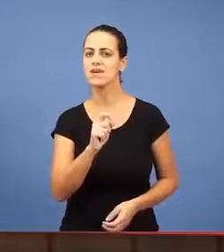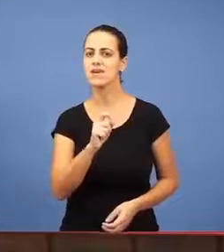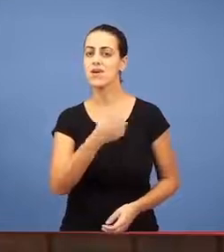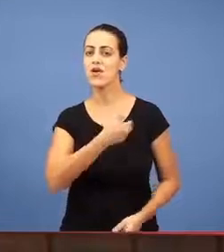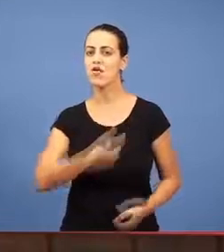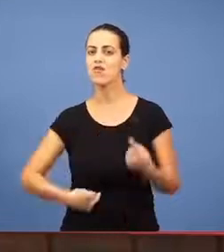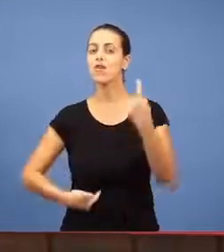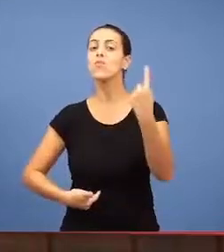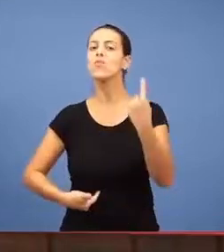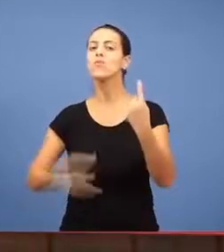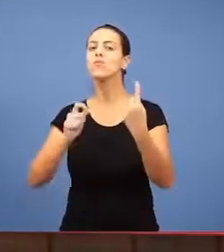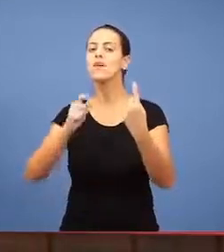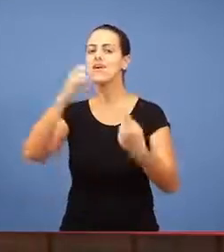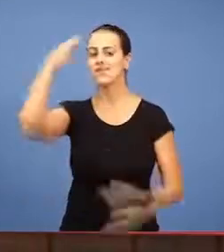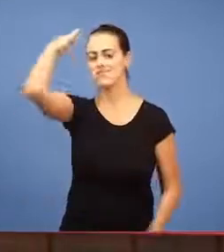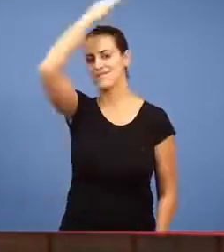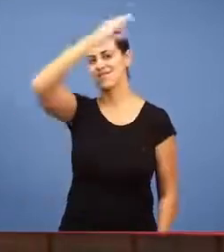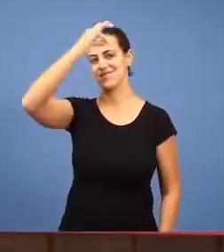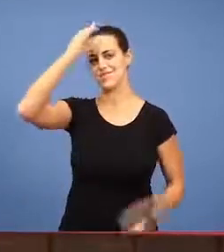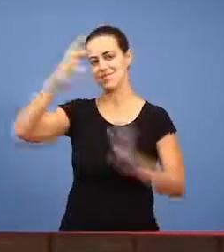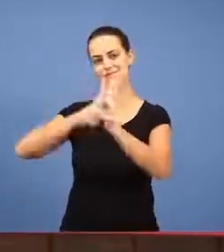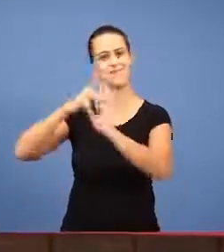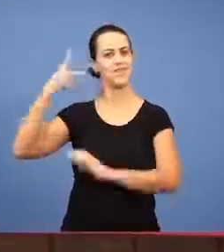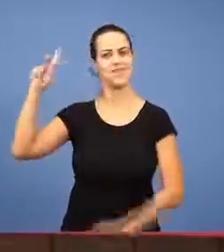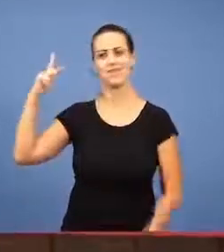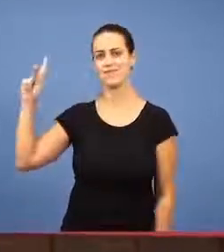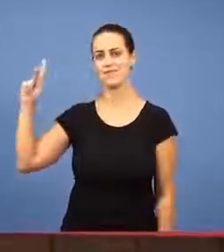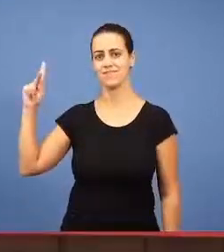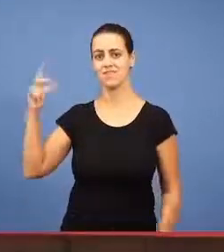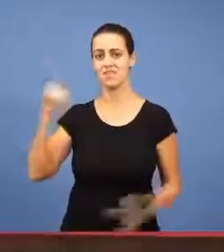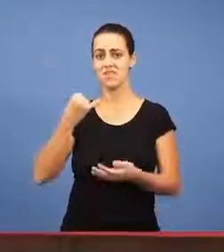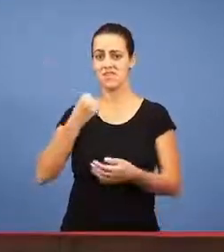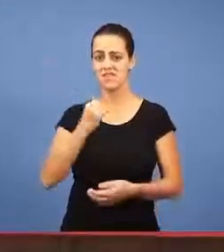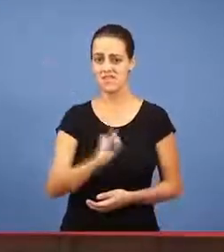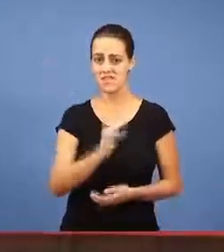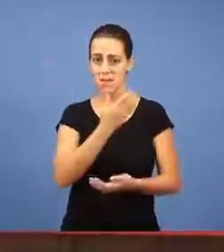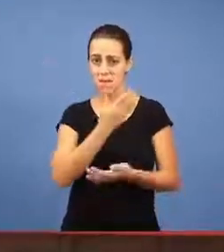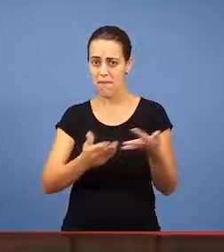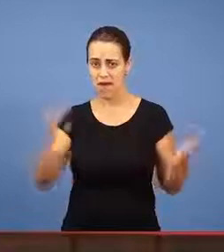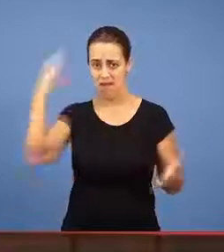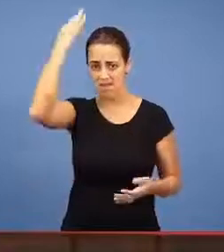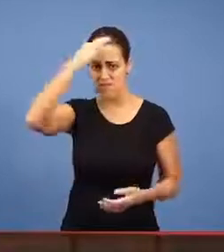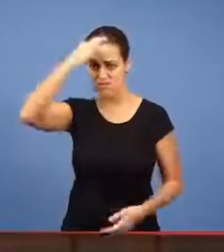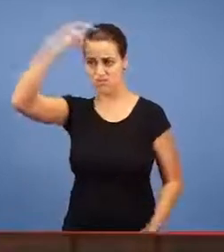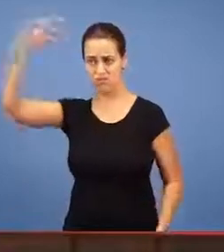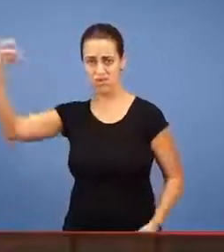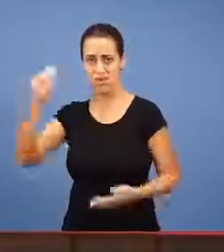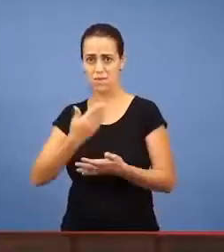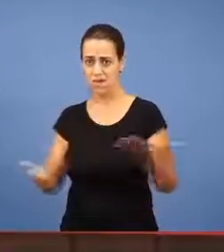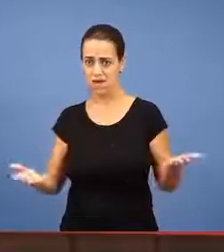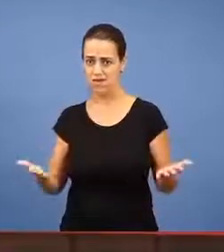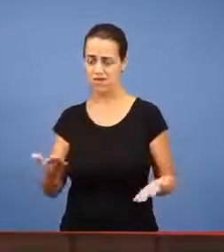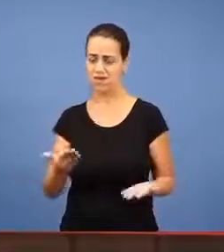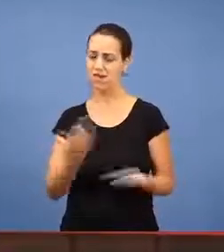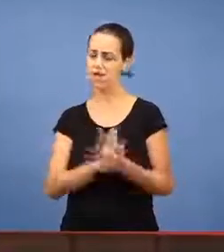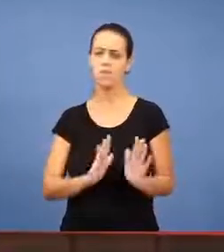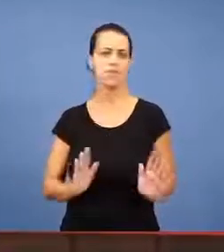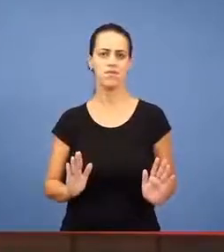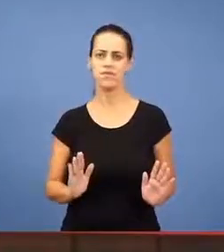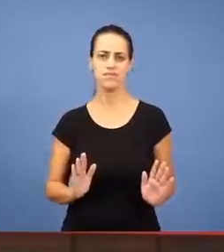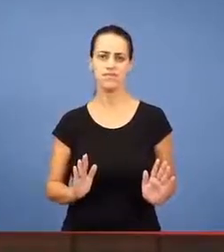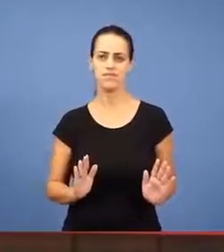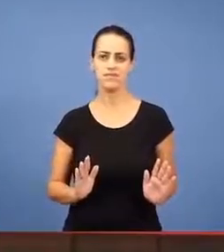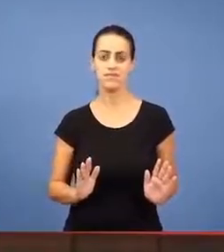There is only government in the spirit, and to whom is in spirit. If you get out of the spirit, there's no government. But the people that are